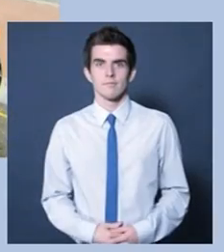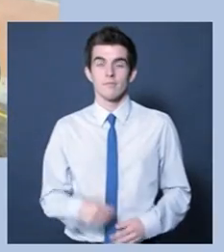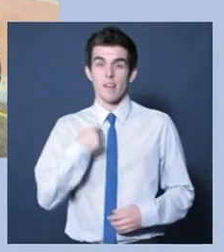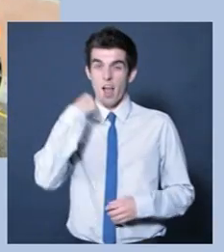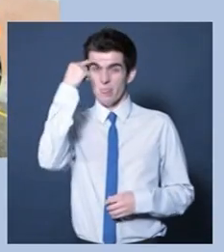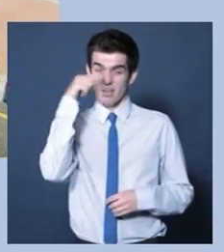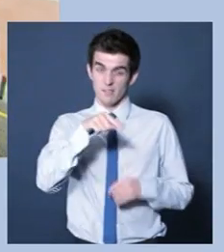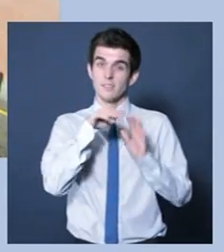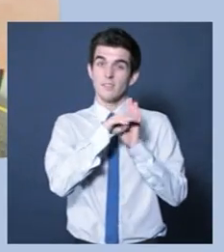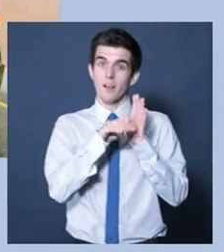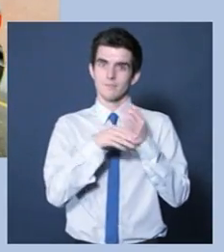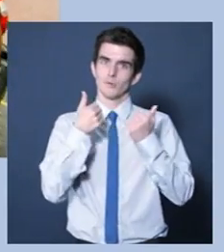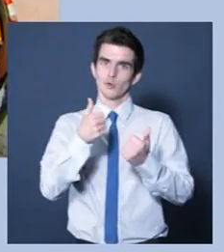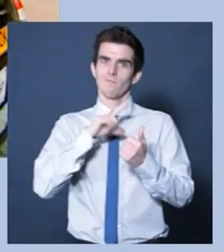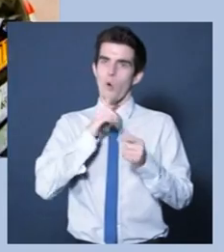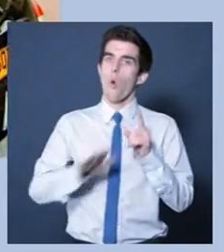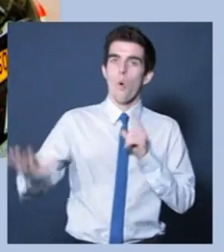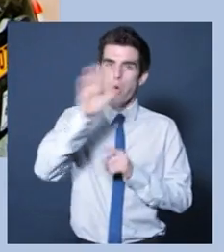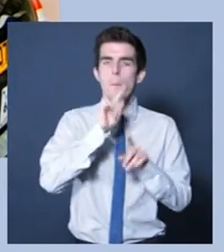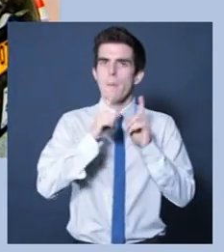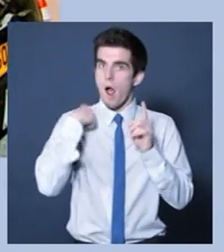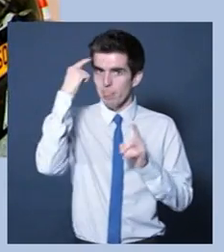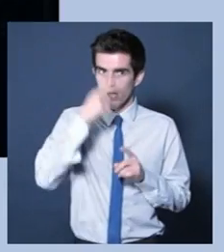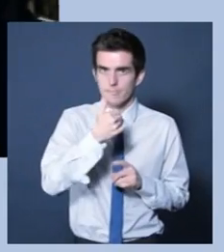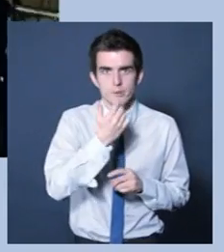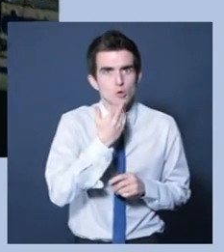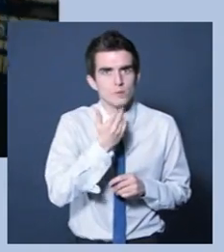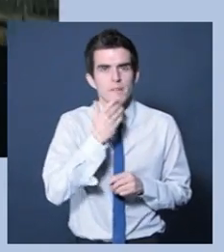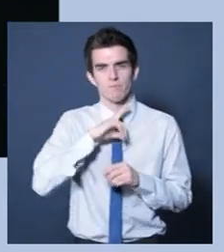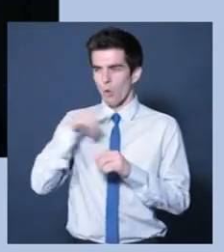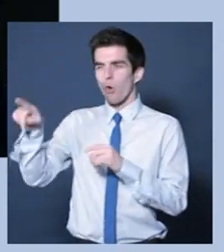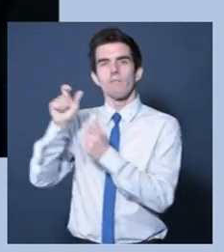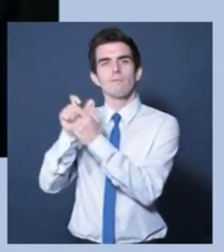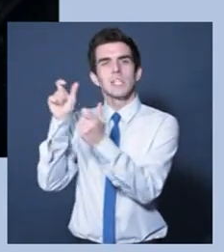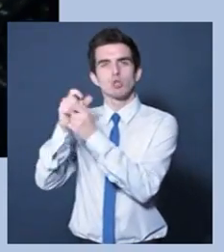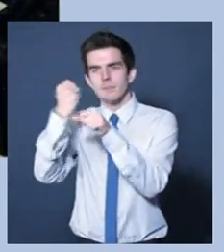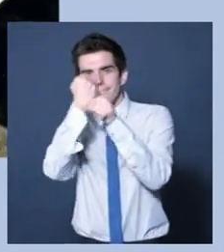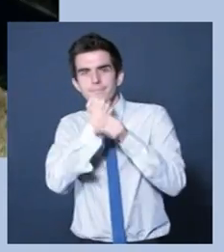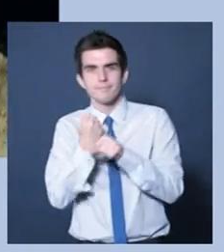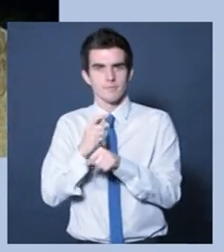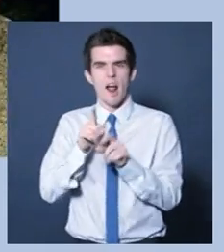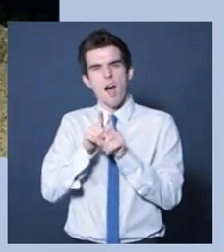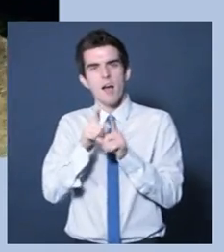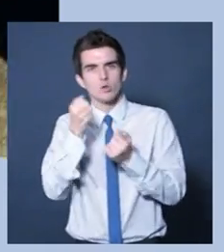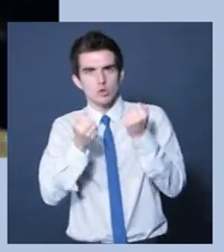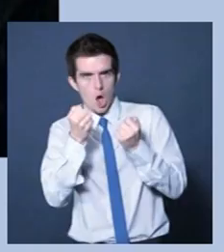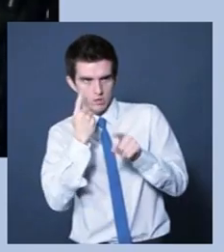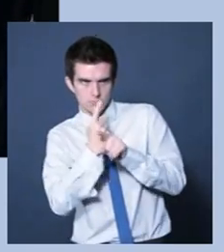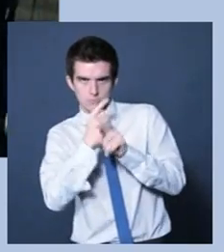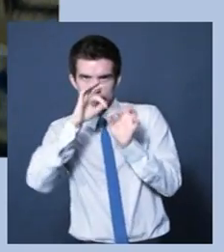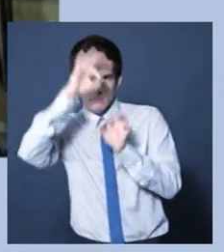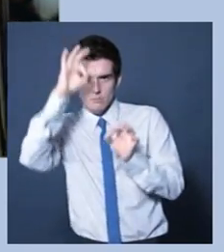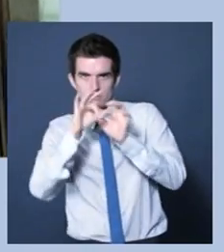for everybody, but they're useful for manufacturers to know exactly how they have to specify certain dimensions